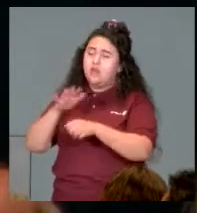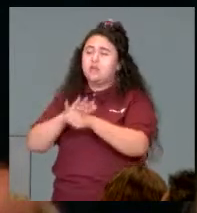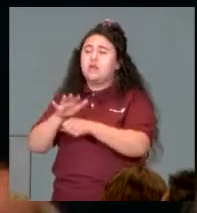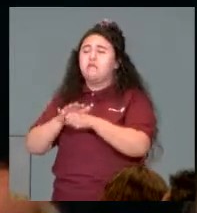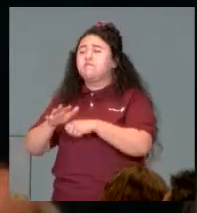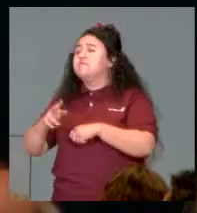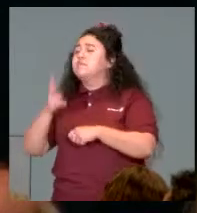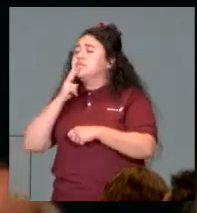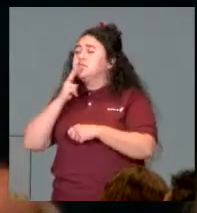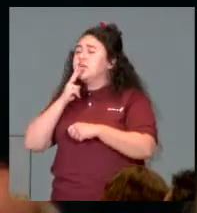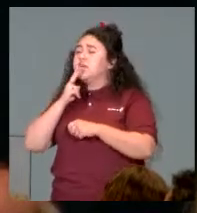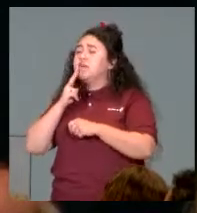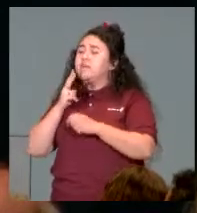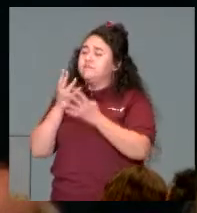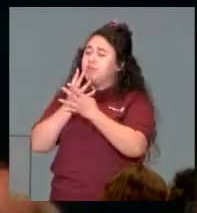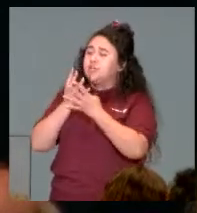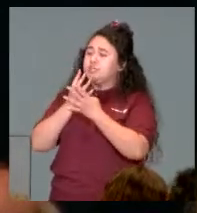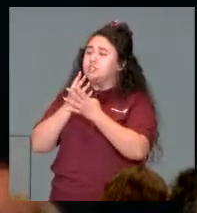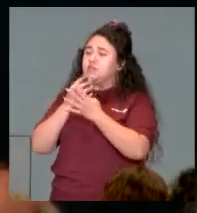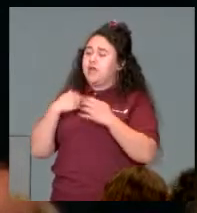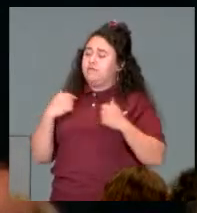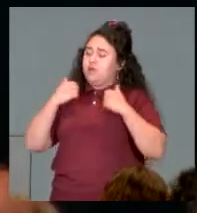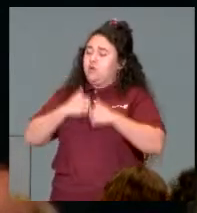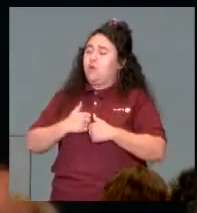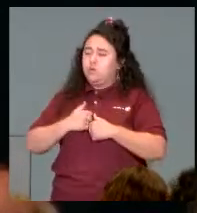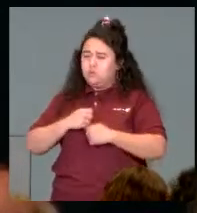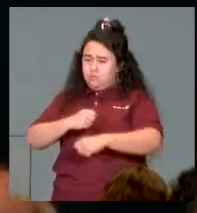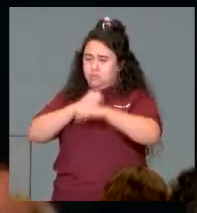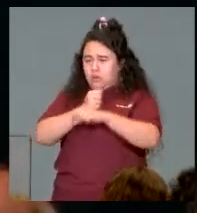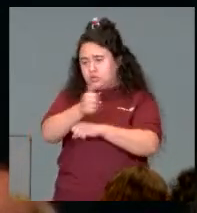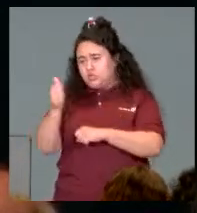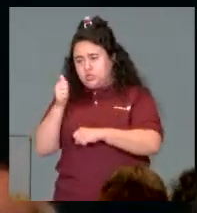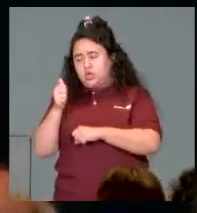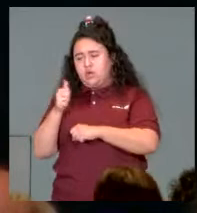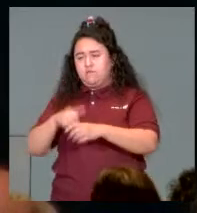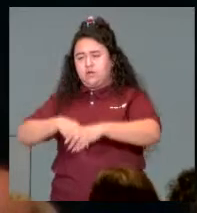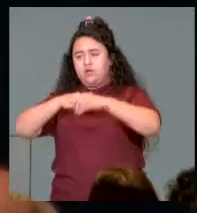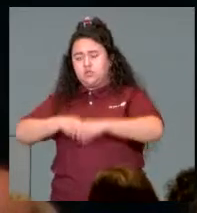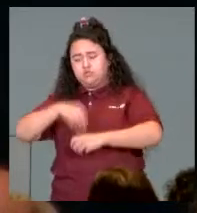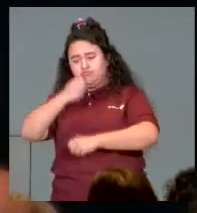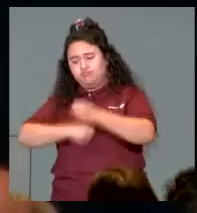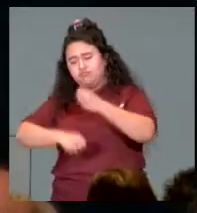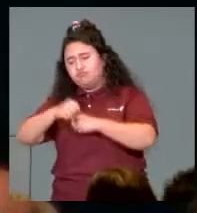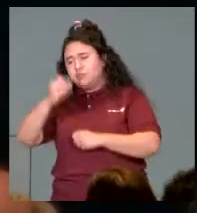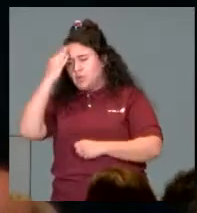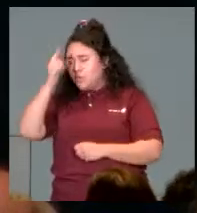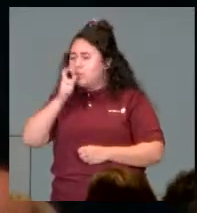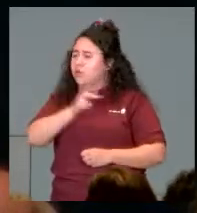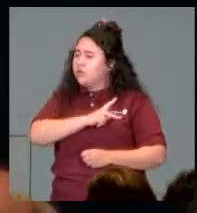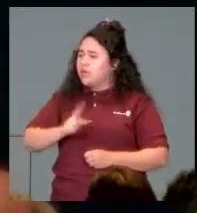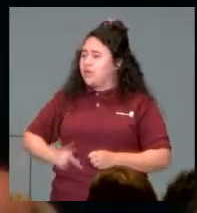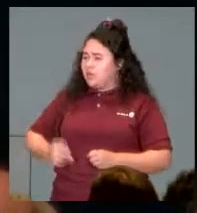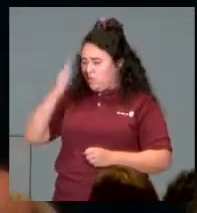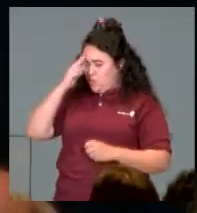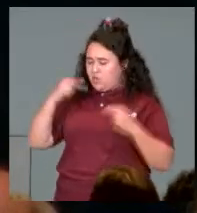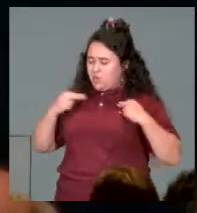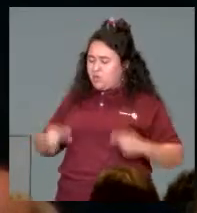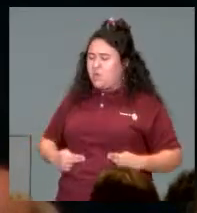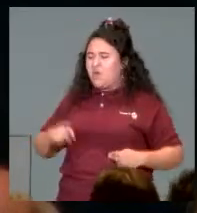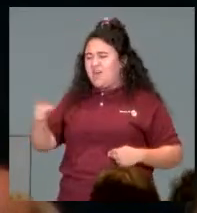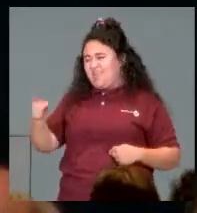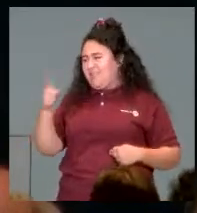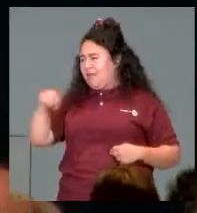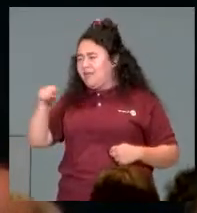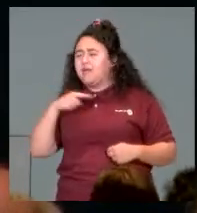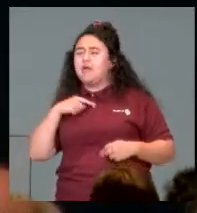coat. A special species of handshake. Let's all know who's king. What's the lifespan of uniform clock? Man, these coughing needs to quit acting like those are